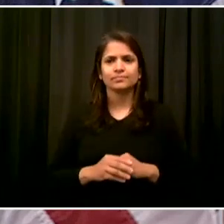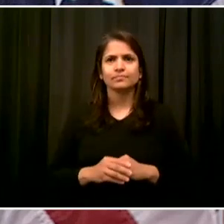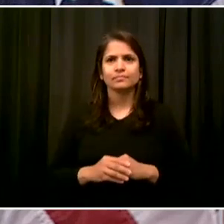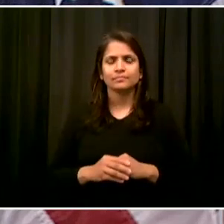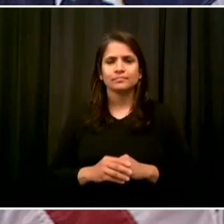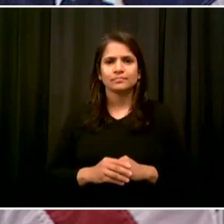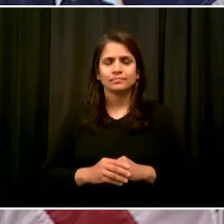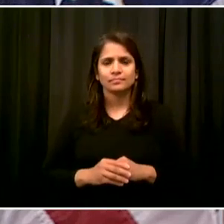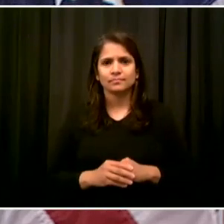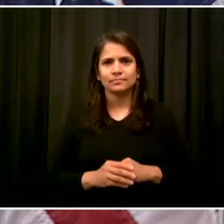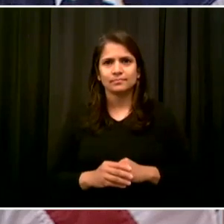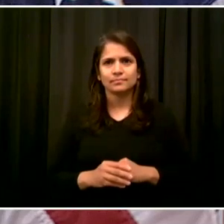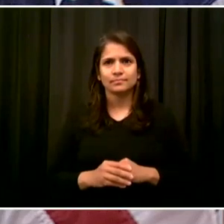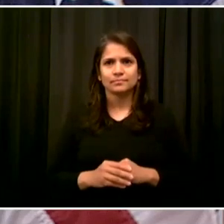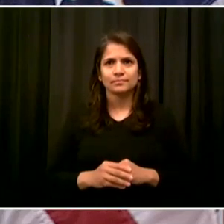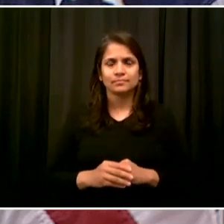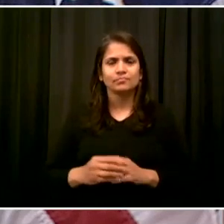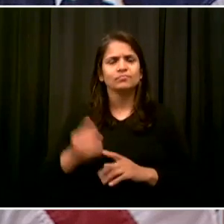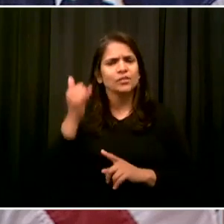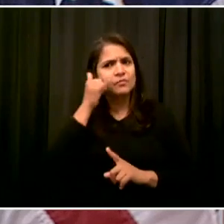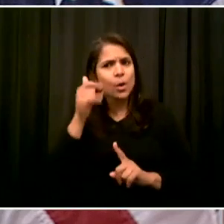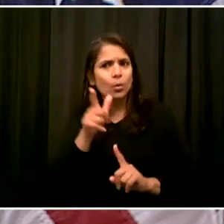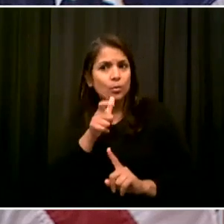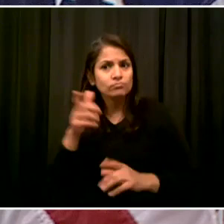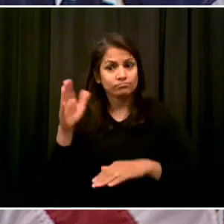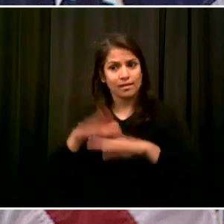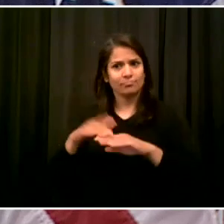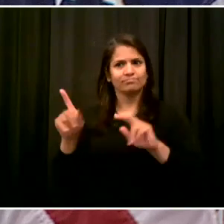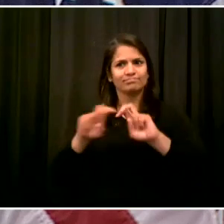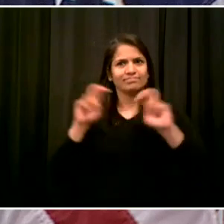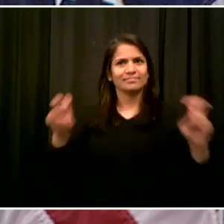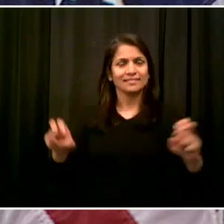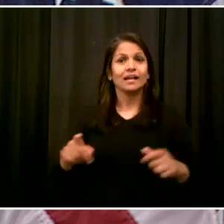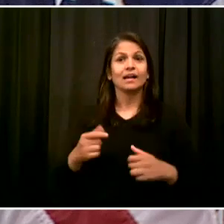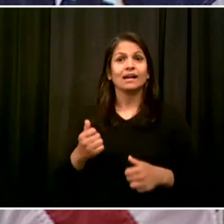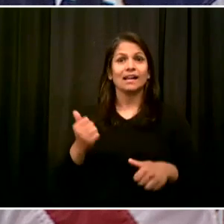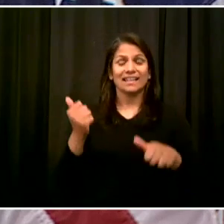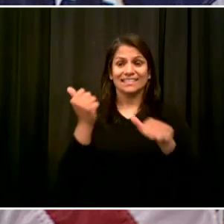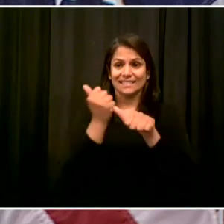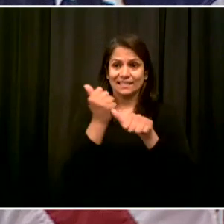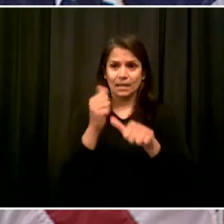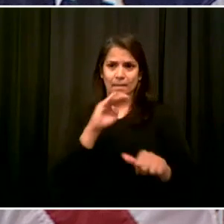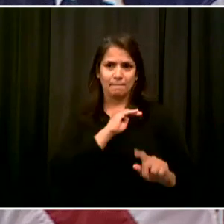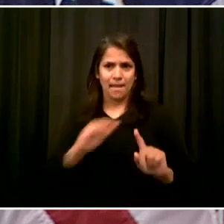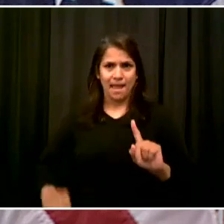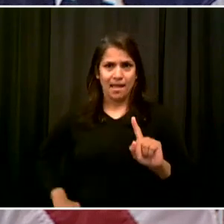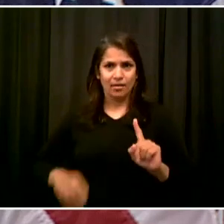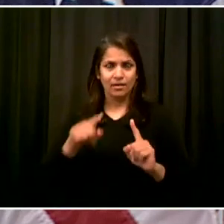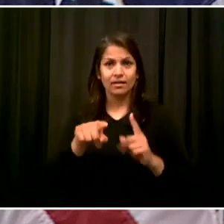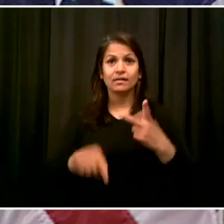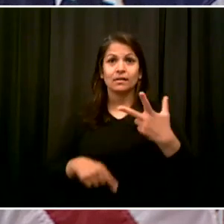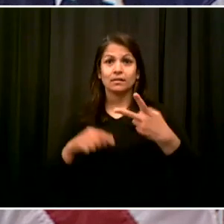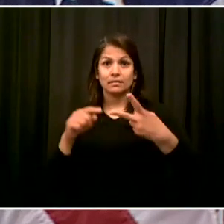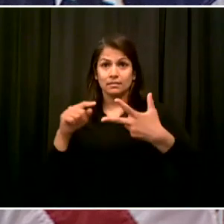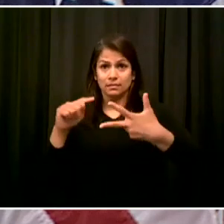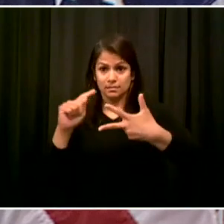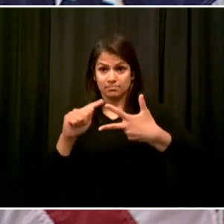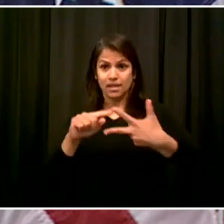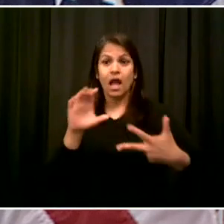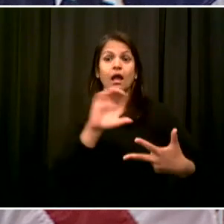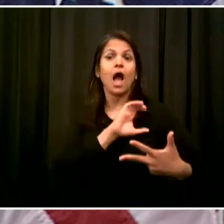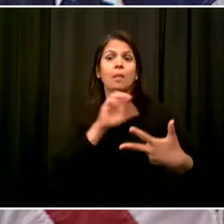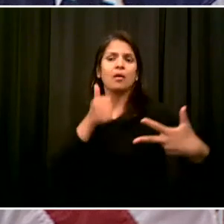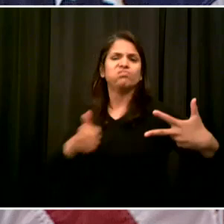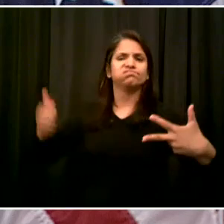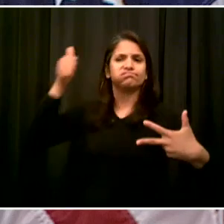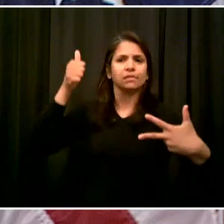that we have Deputy Mayor Peria Hense, Police Commissioner Shea, and Buildings Commissioner LaRocca on the phone. With that, I will